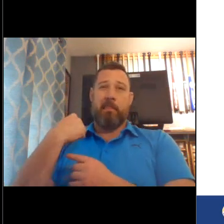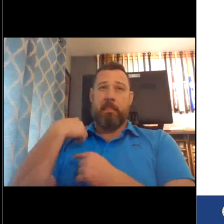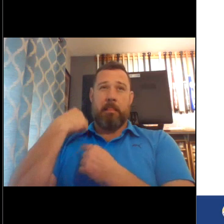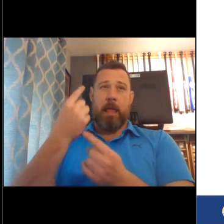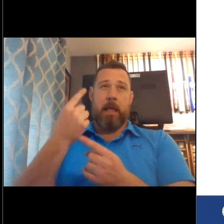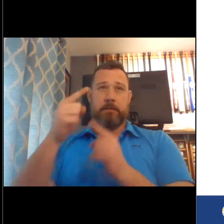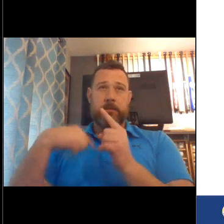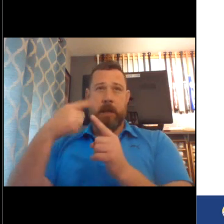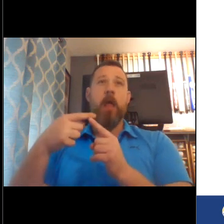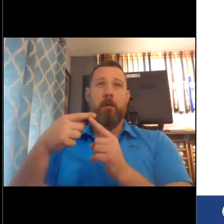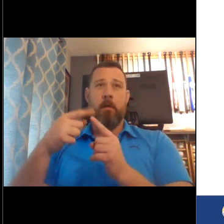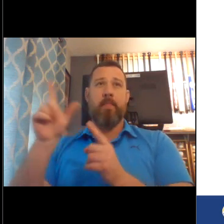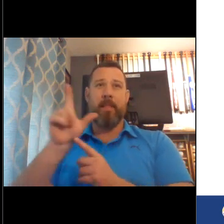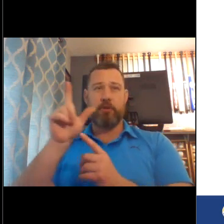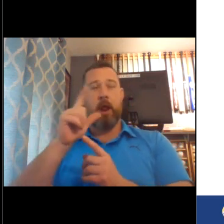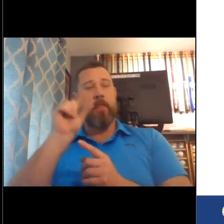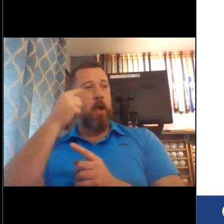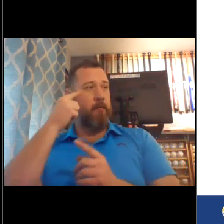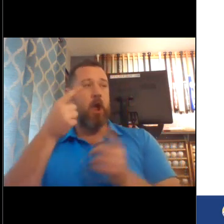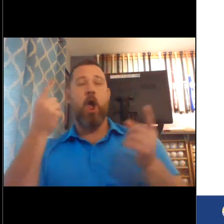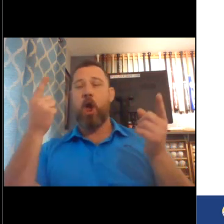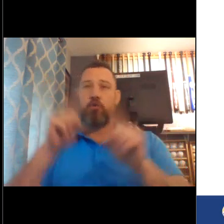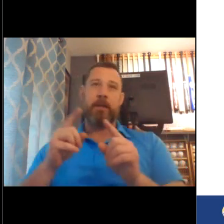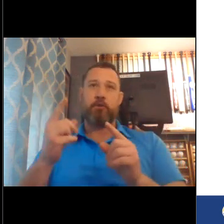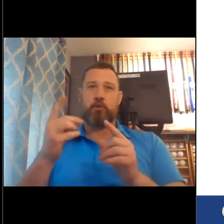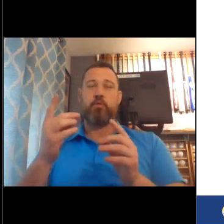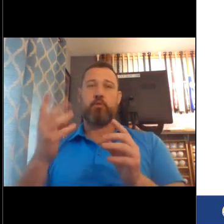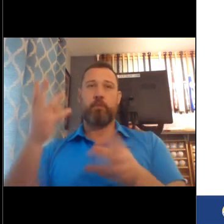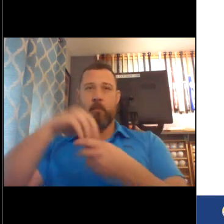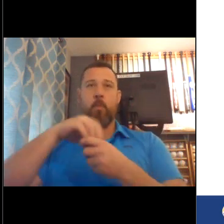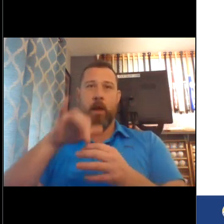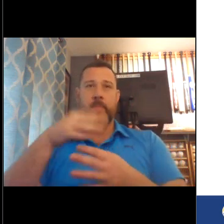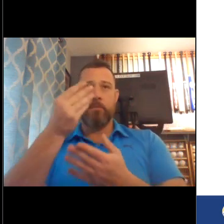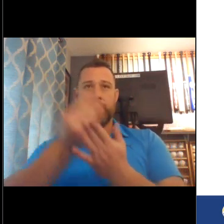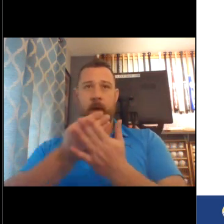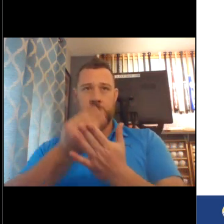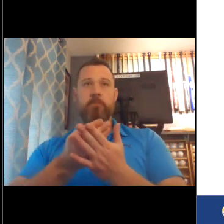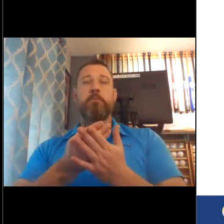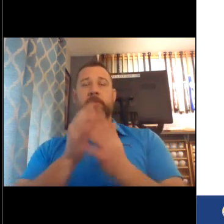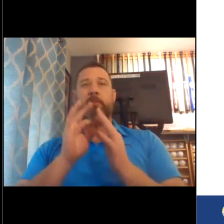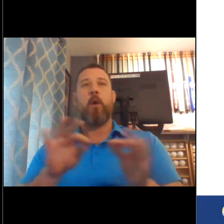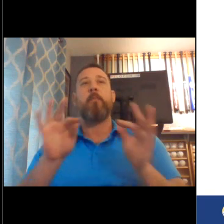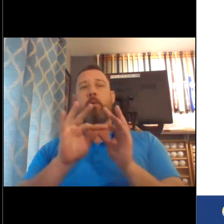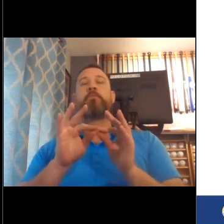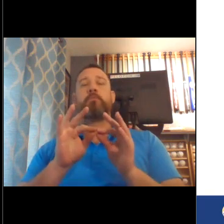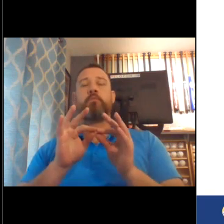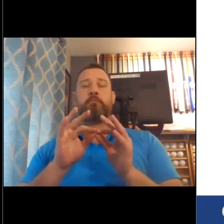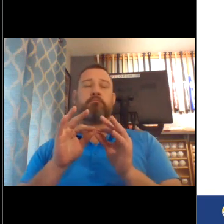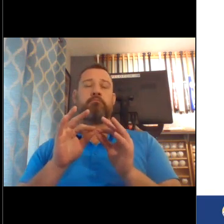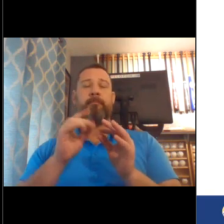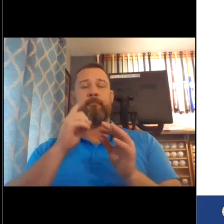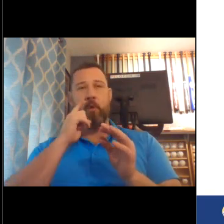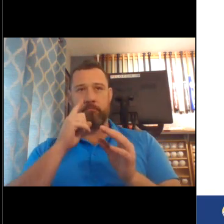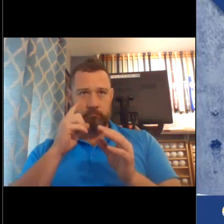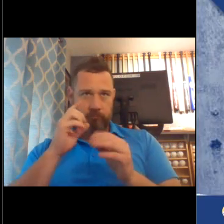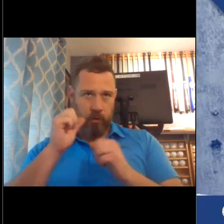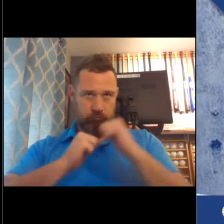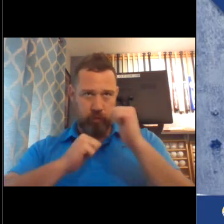the legislature and the governor agreed to appropriate those funds. Really important for us because it allows us to move the construction forward.